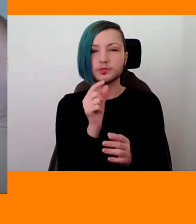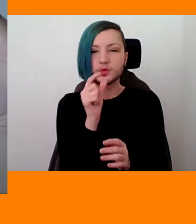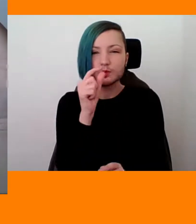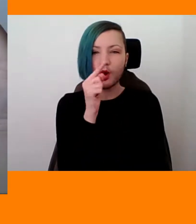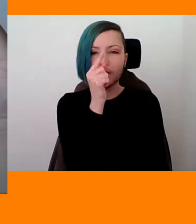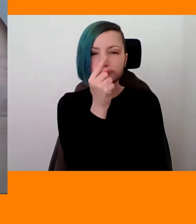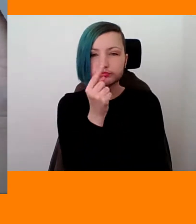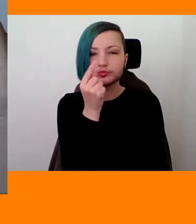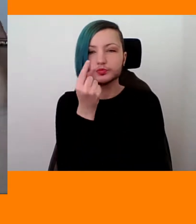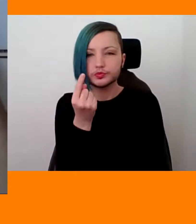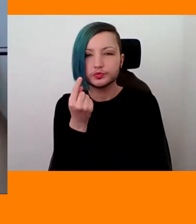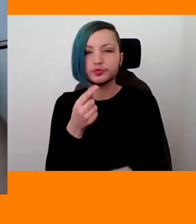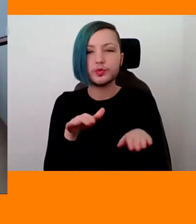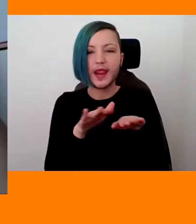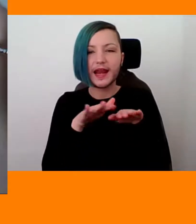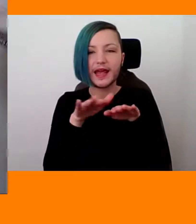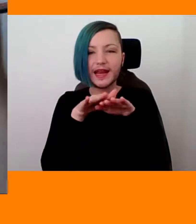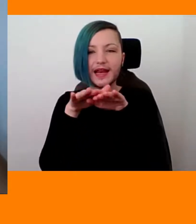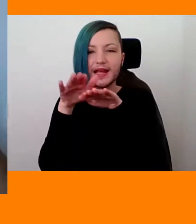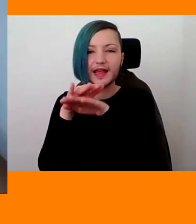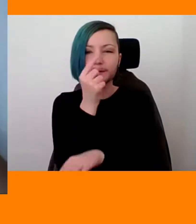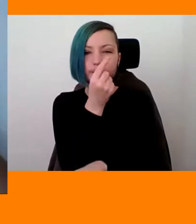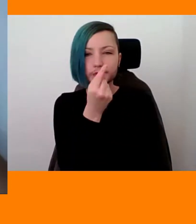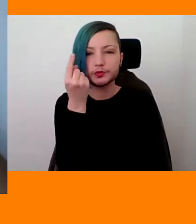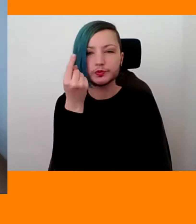just layer it on top of each other.